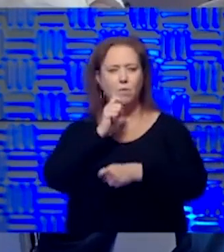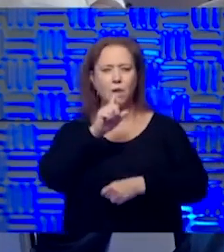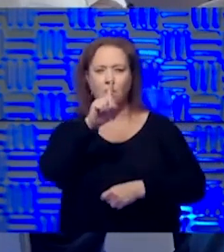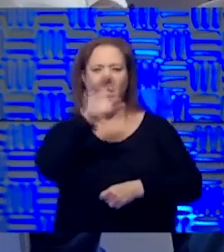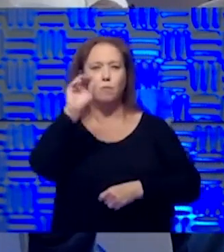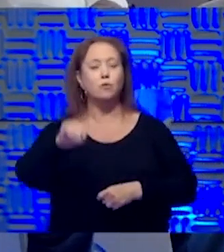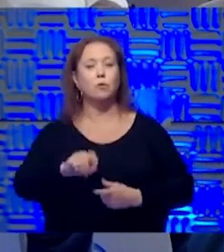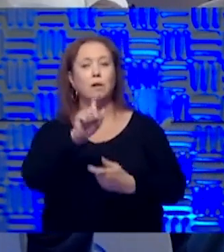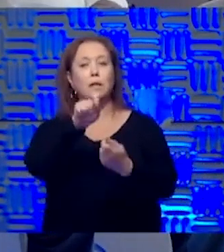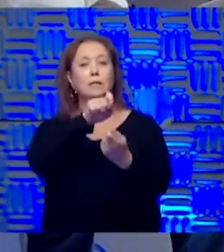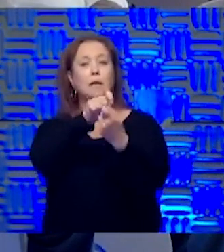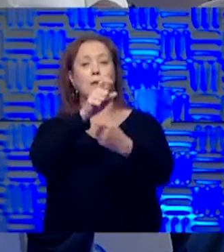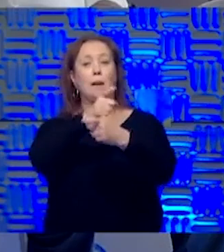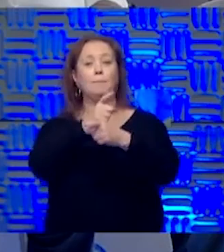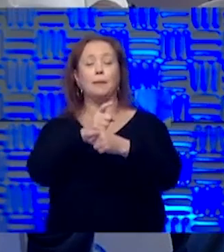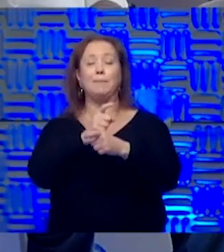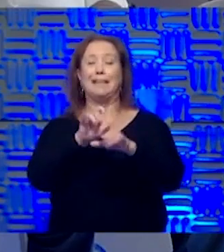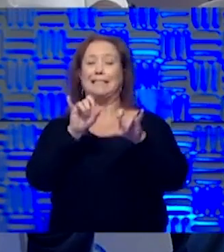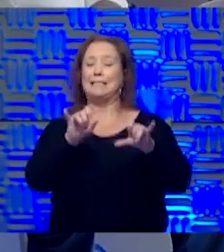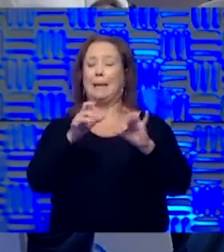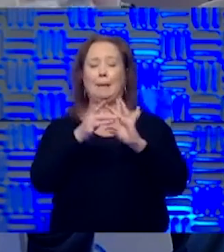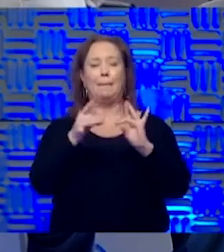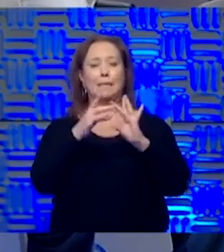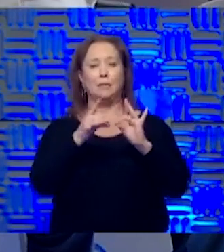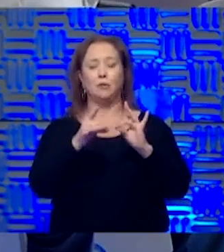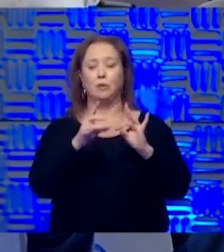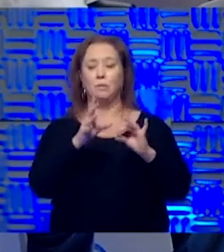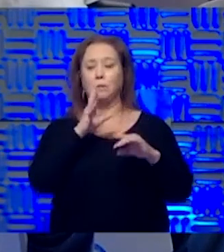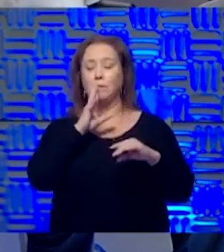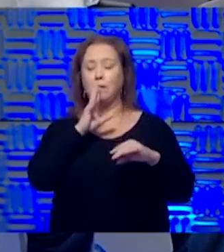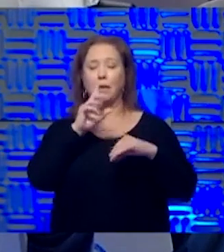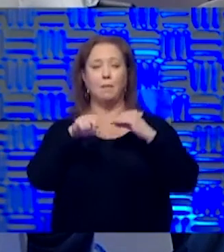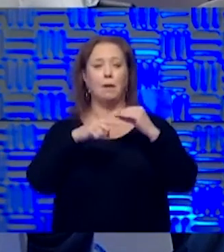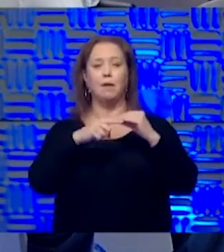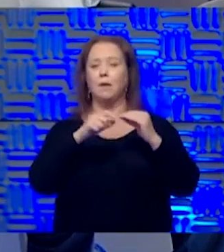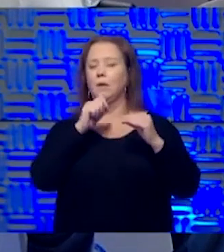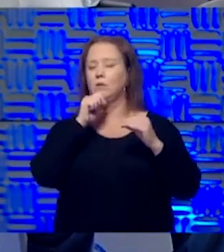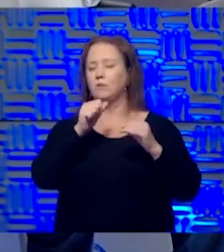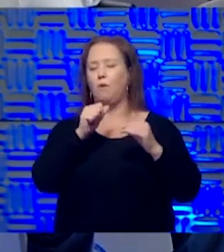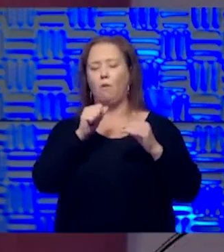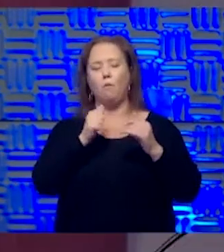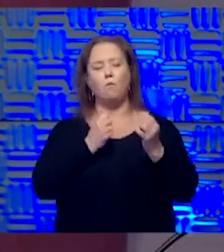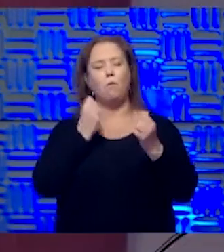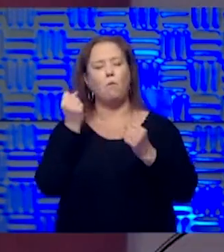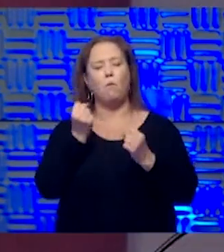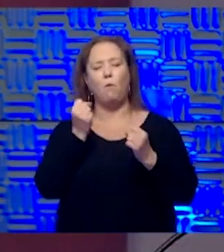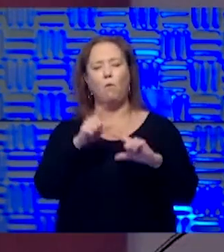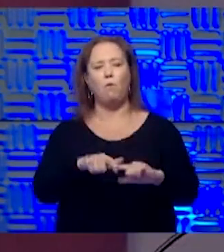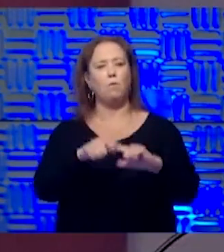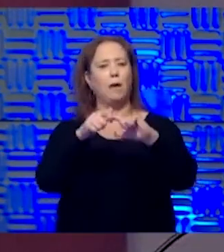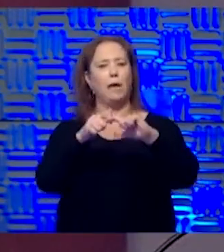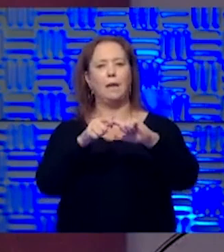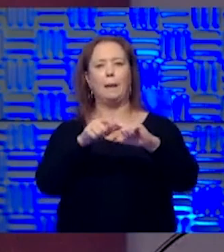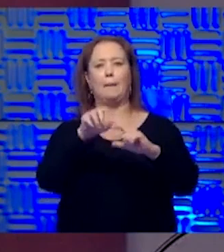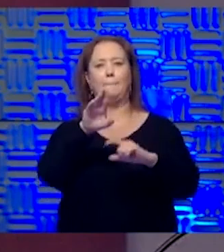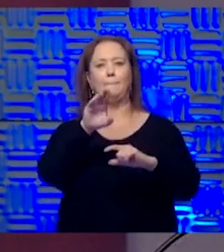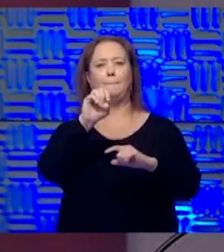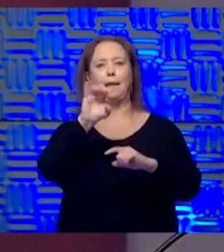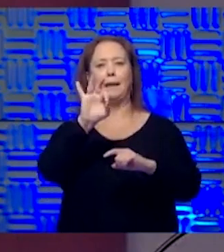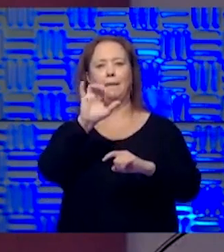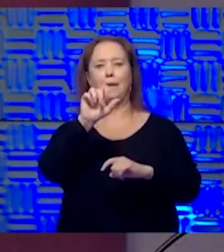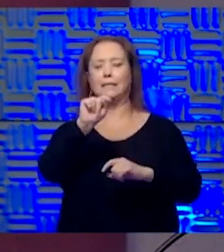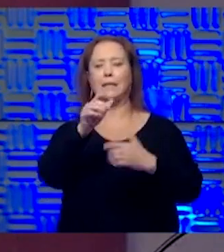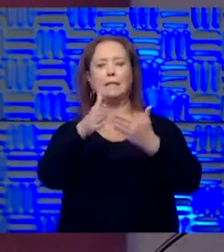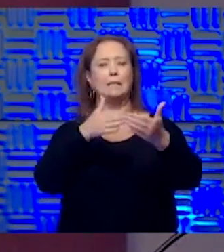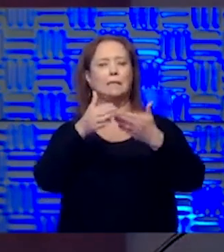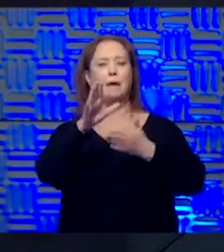is. But it comes back to the same message, Colleen, that you've been giving. Right. Don't wait, be fast. Right, And right. Be fast, and it doesn't matter how old you are. You should go to the